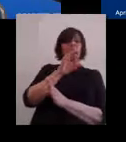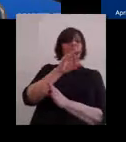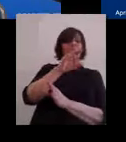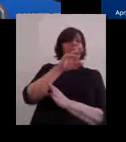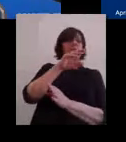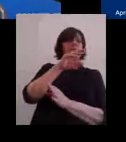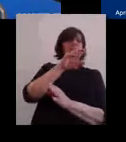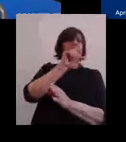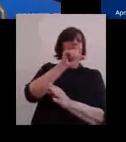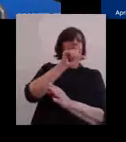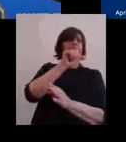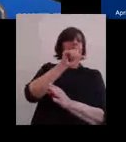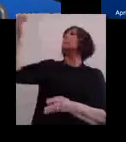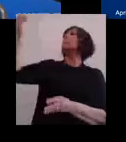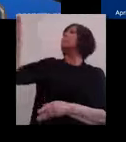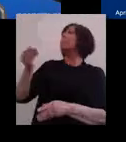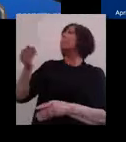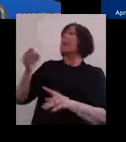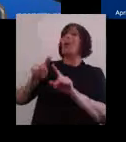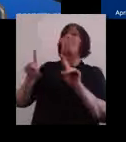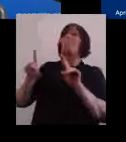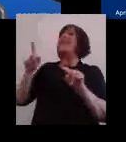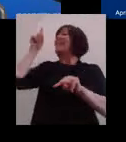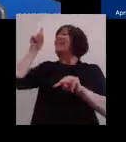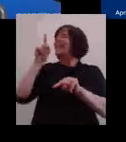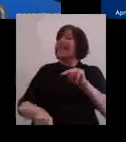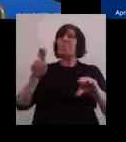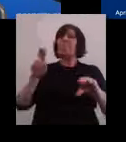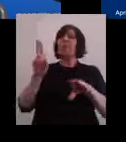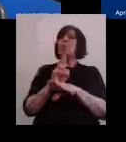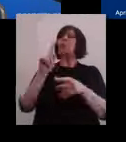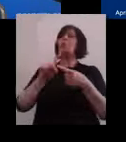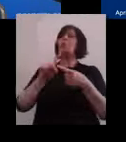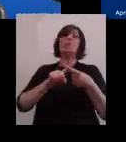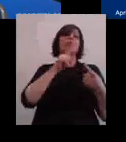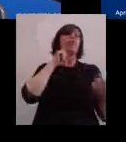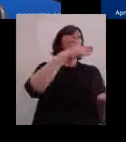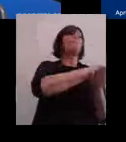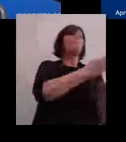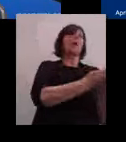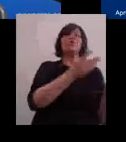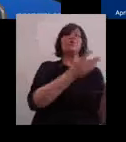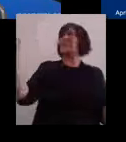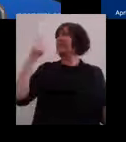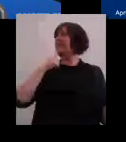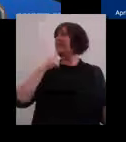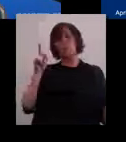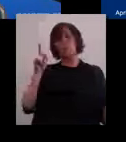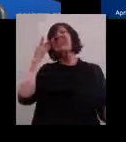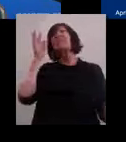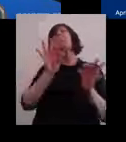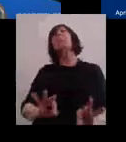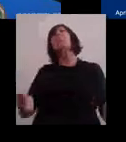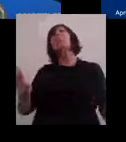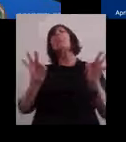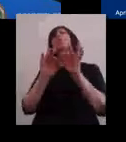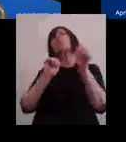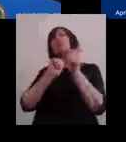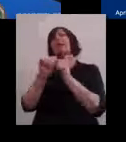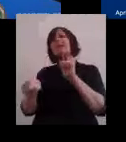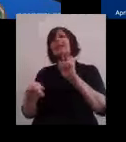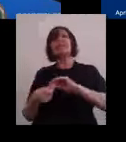it cannot be used to address shortfalls in your budget. And that's why it's very important that stimulus package number 4 be